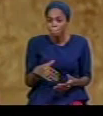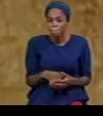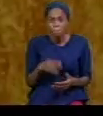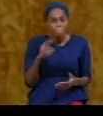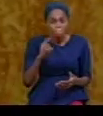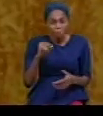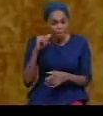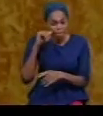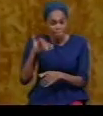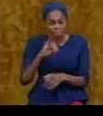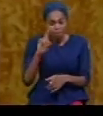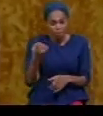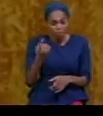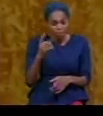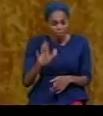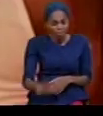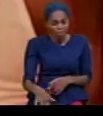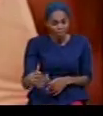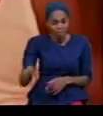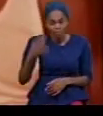of